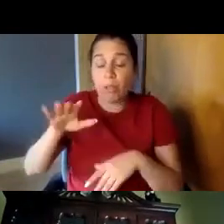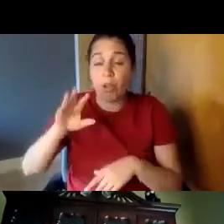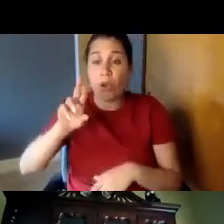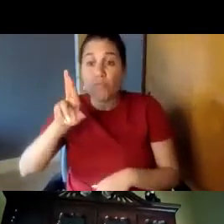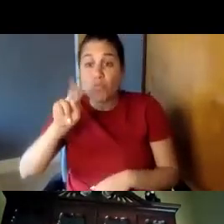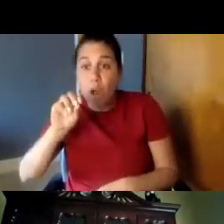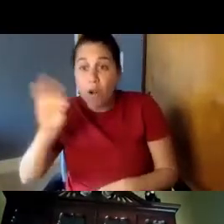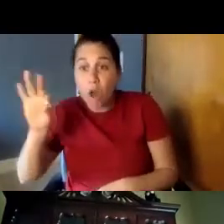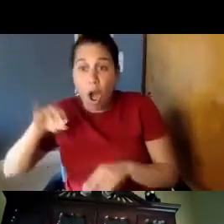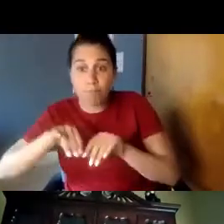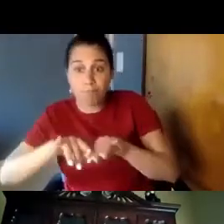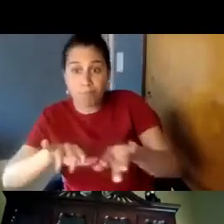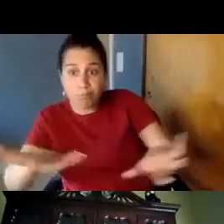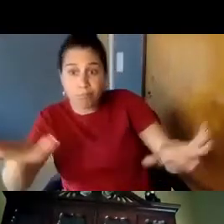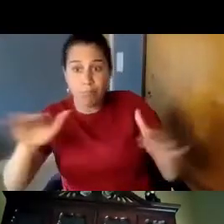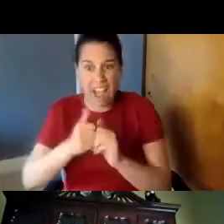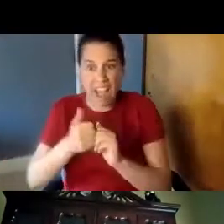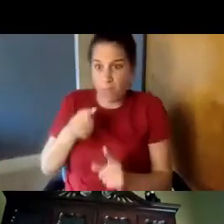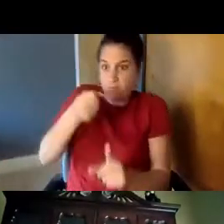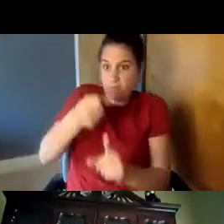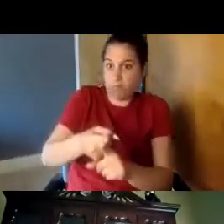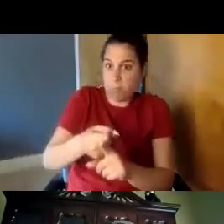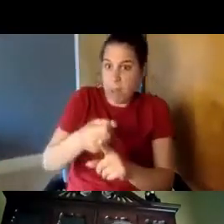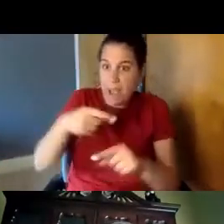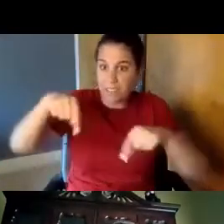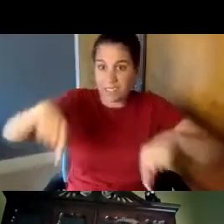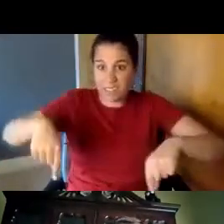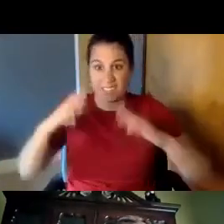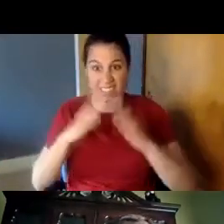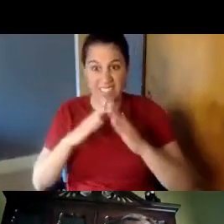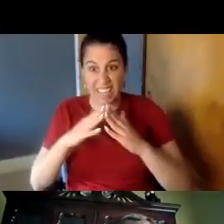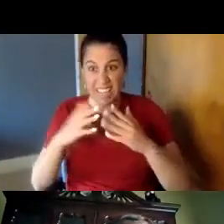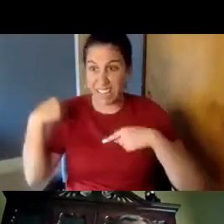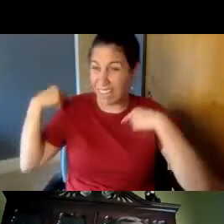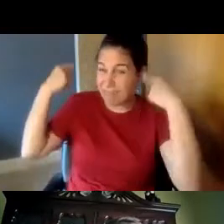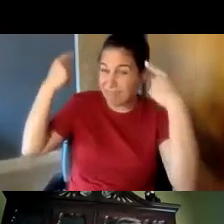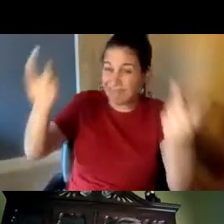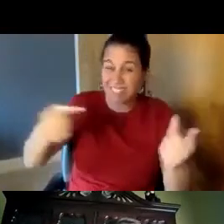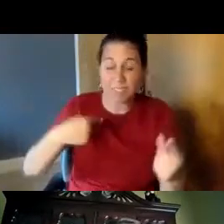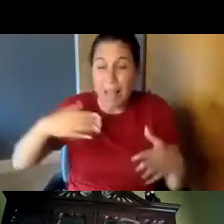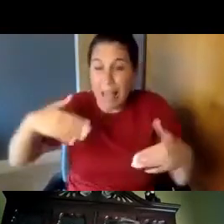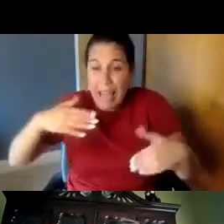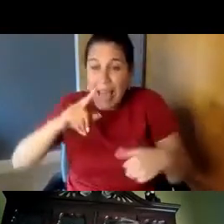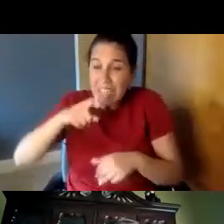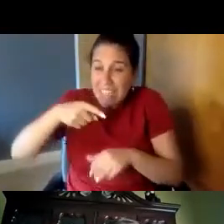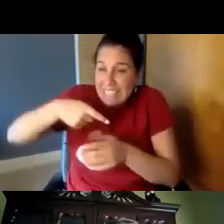broader region. We're only beginning to kind of parse that out.